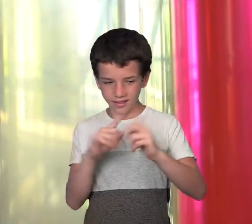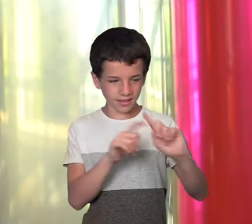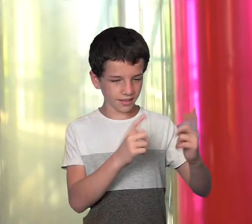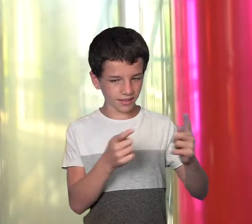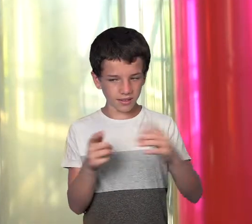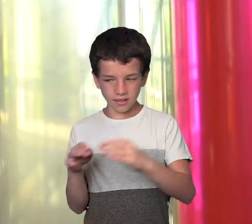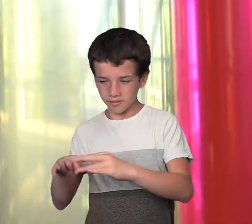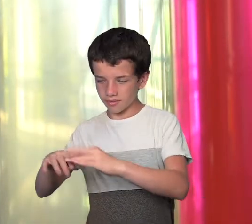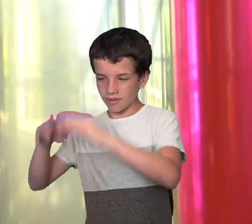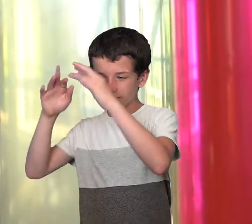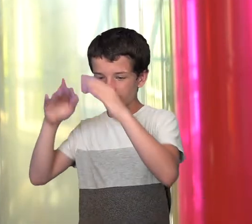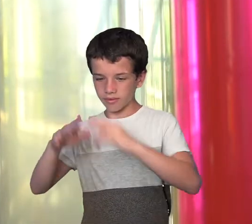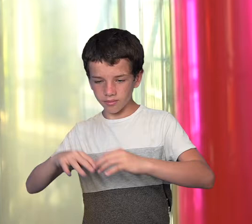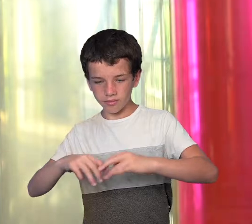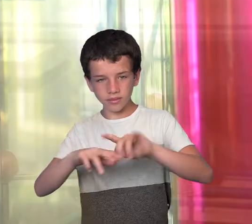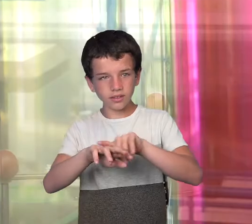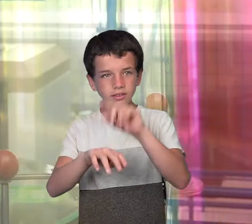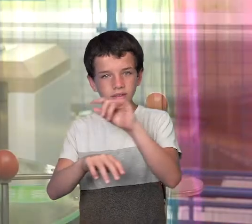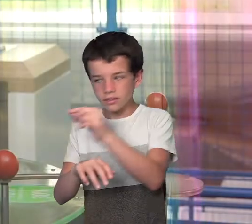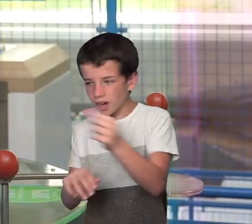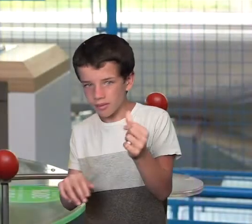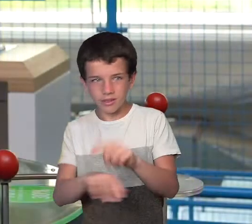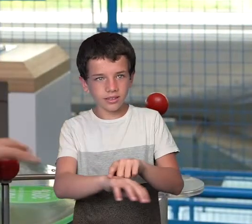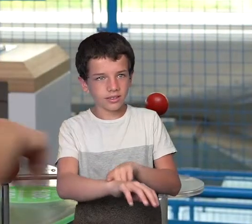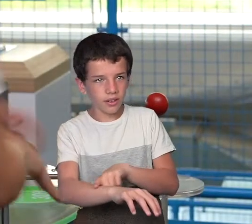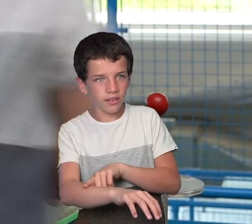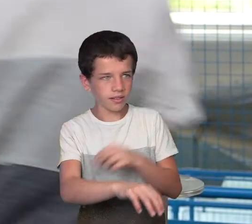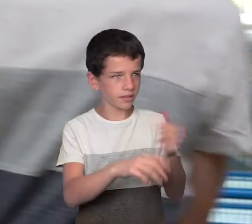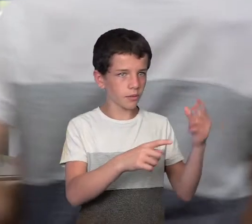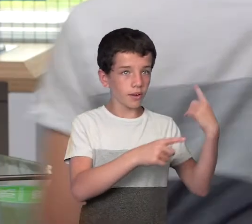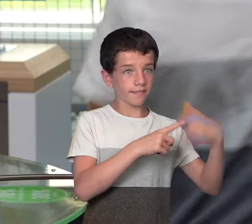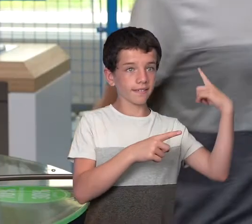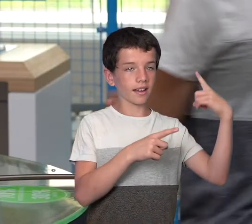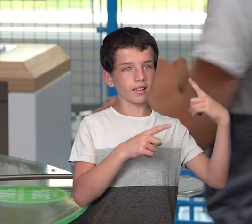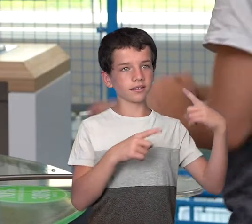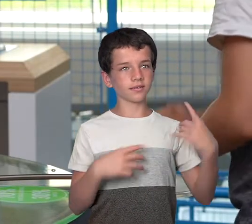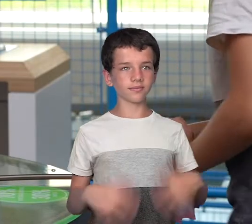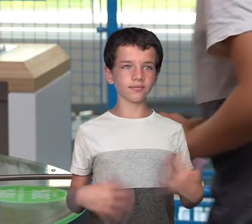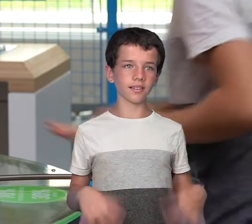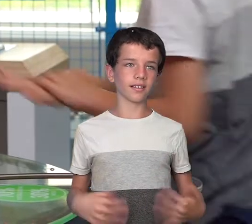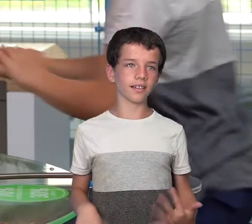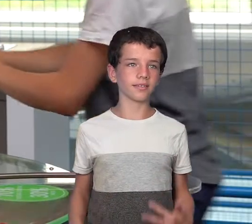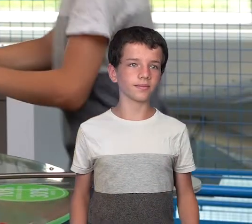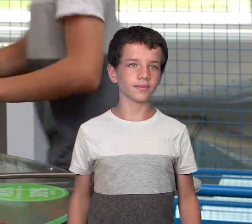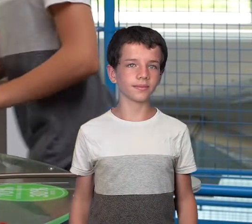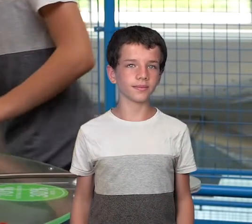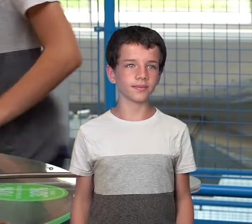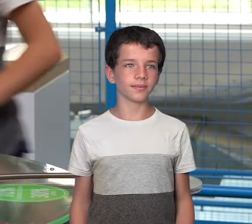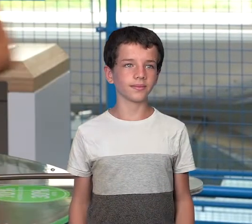This exhibit is about bubbles. I like this exhibit because I can see how bubbles travel through different liquids.